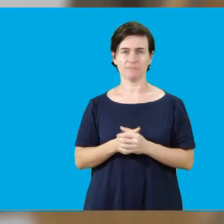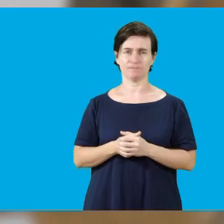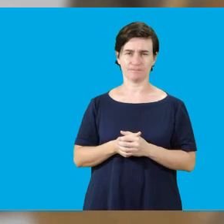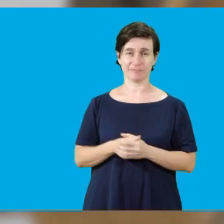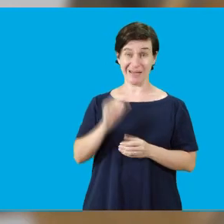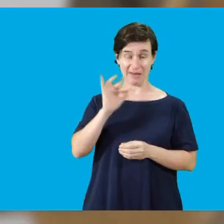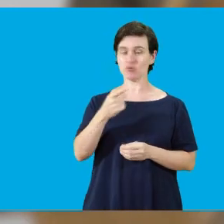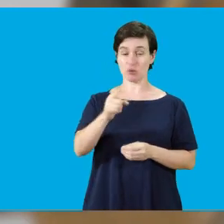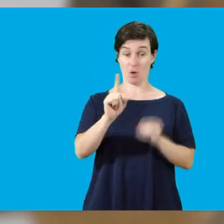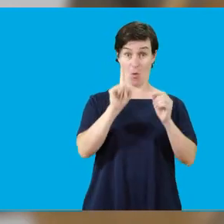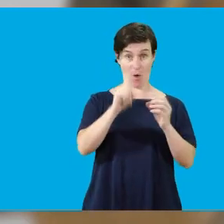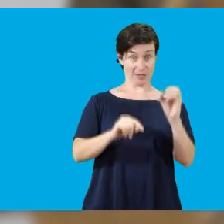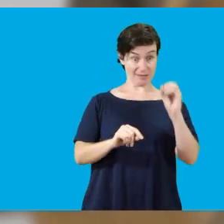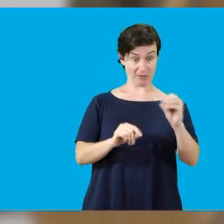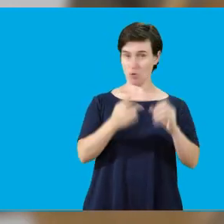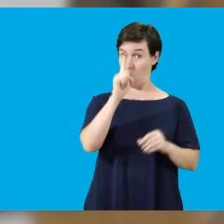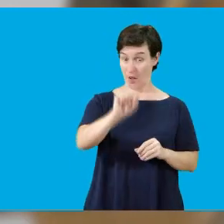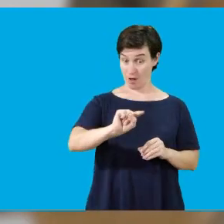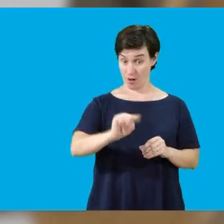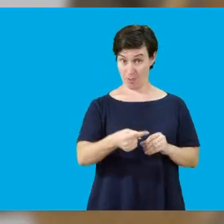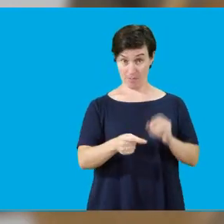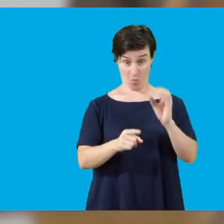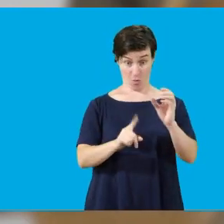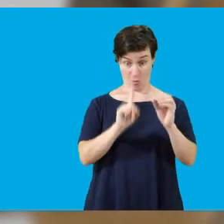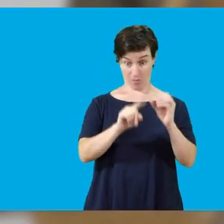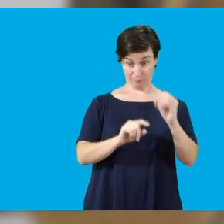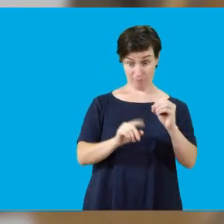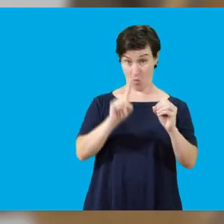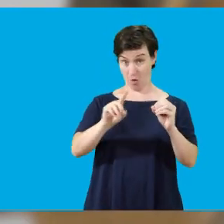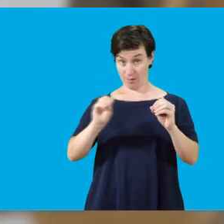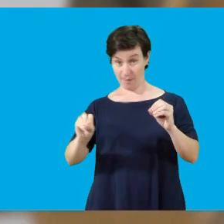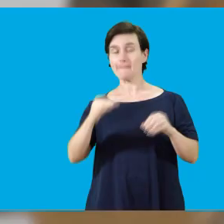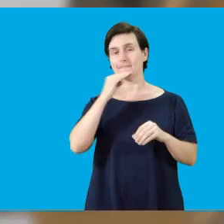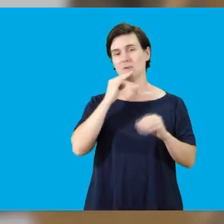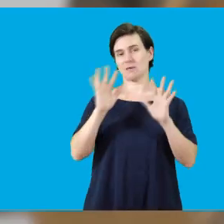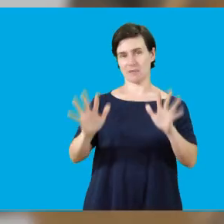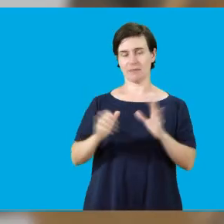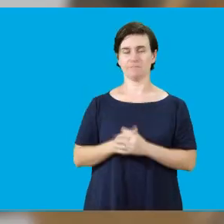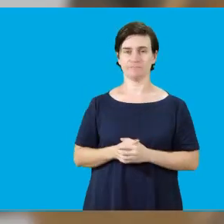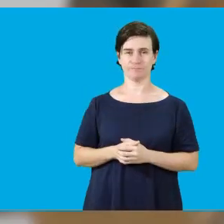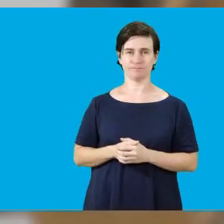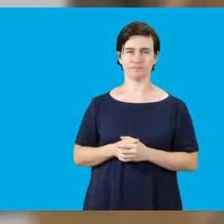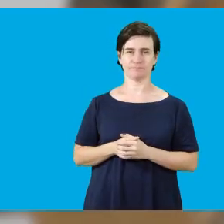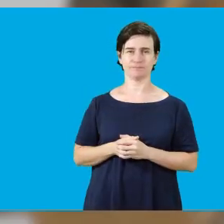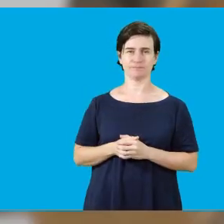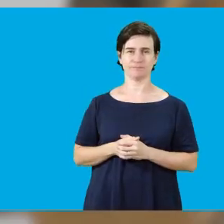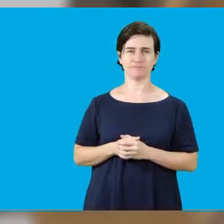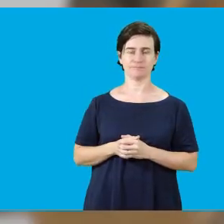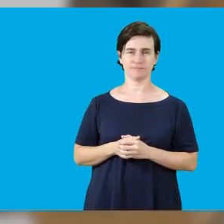know that it will be divided by 10. And if ever it's 0, then it means it's divided by 10 because this decimal point will give you